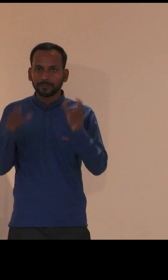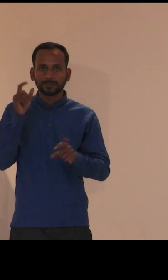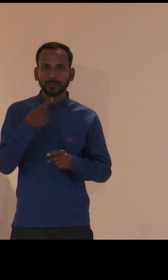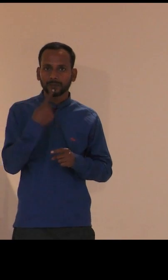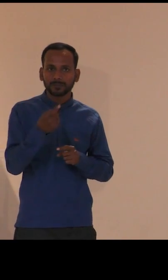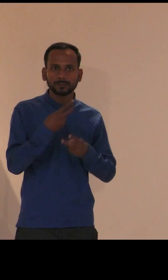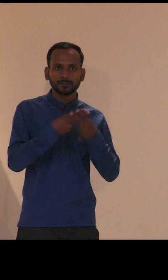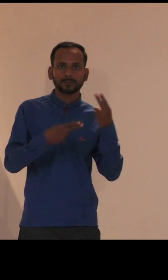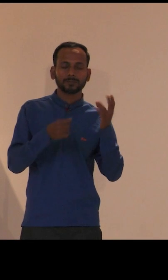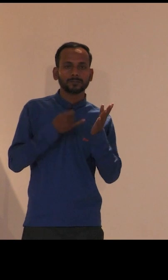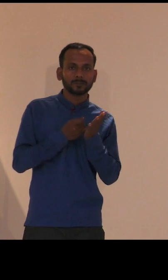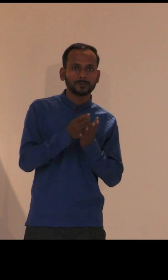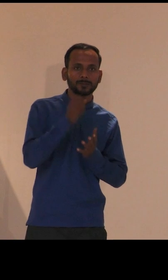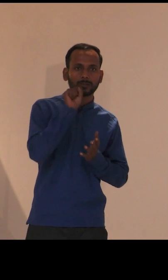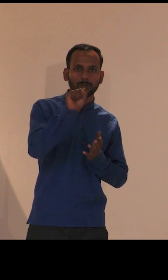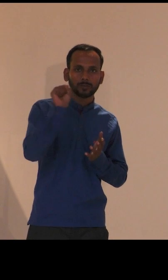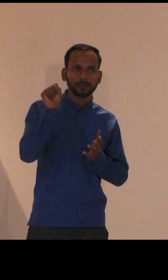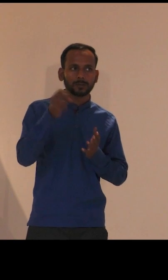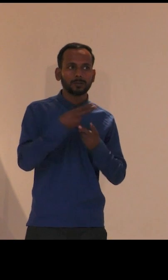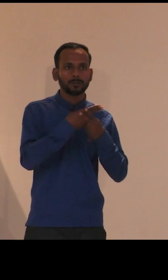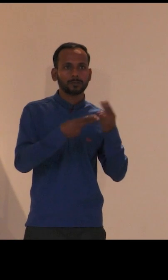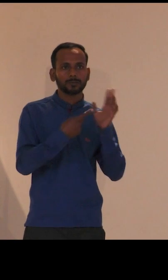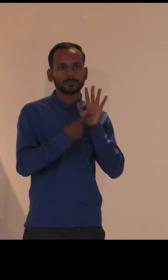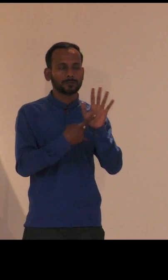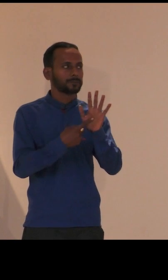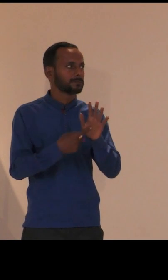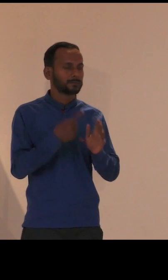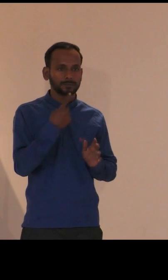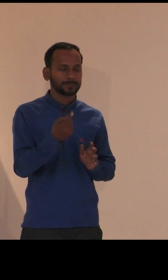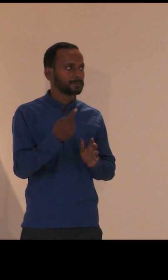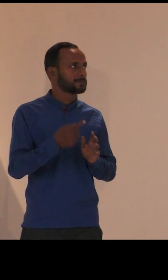people from rural India to tell their own stories.